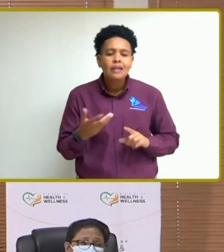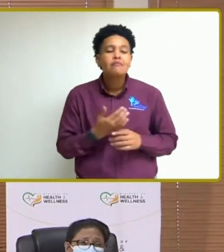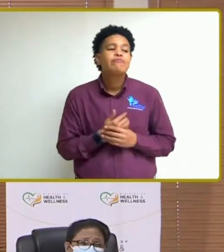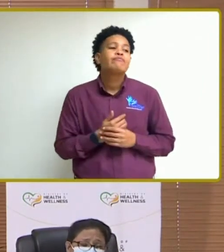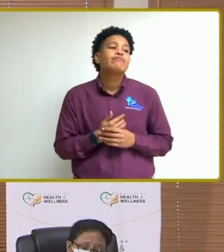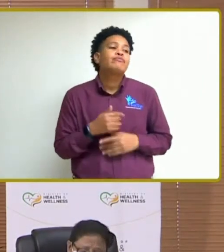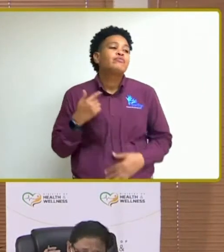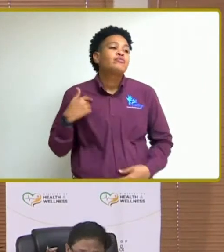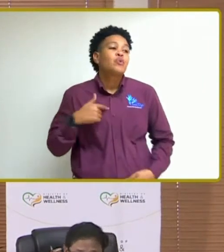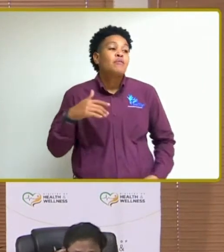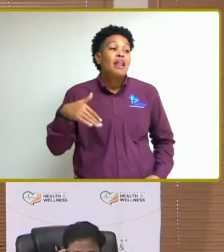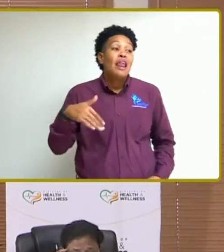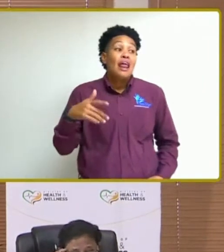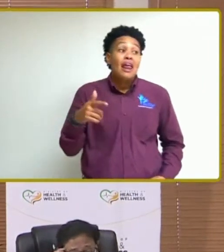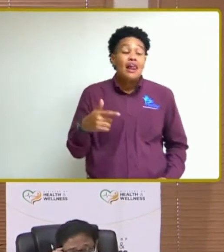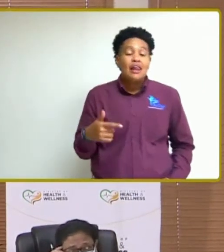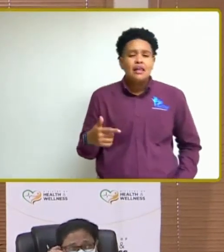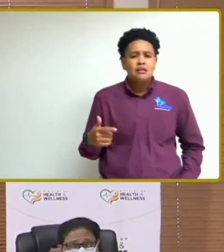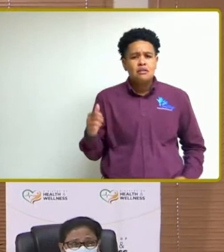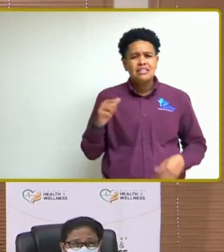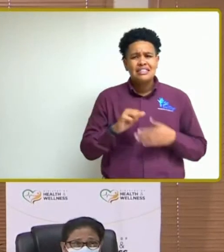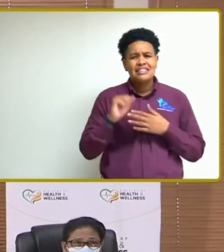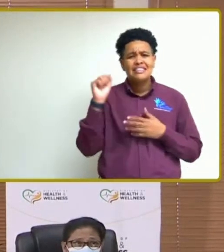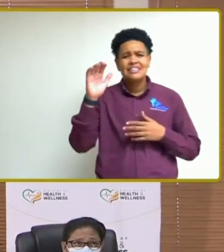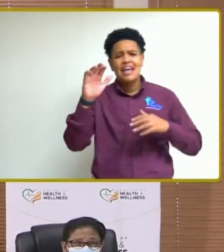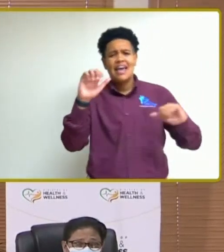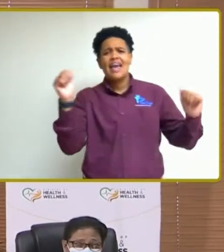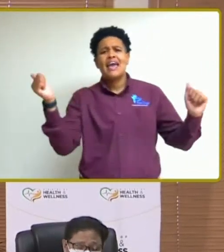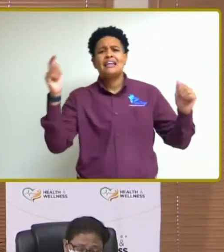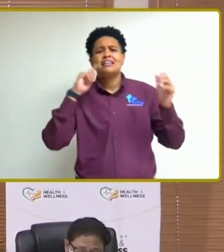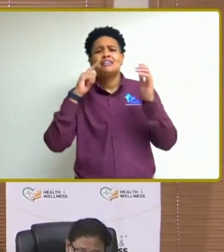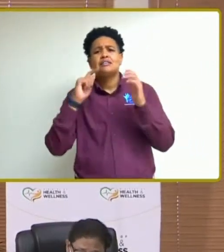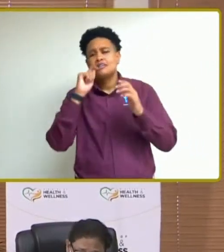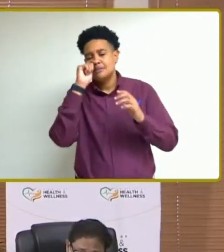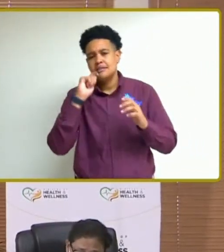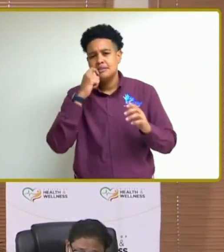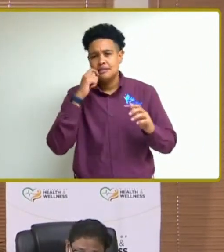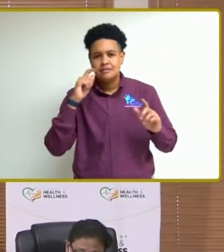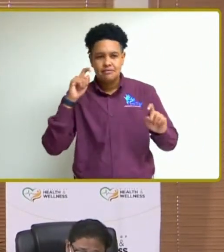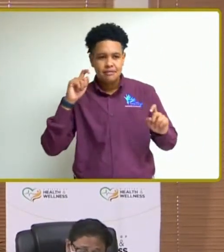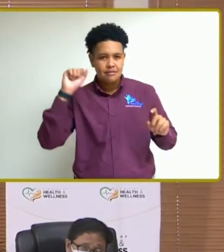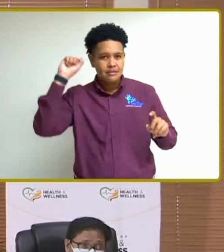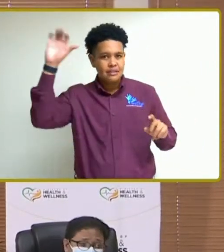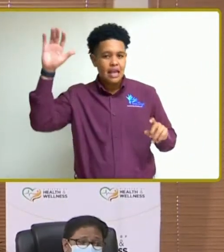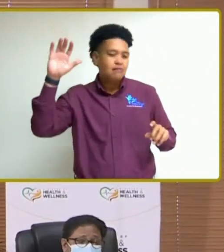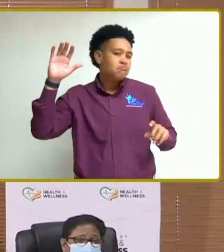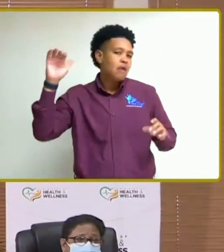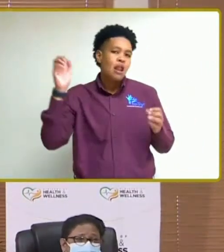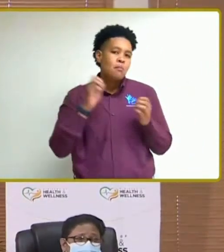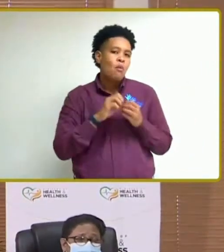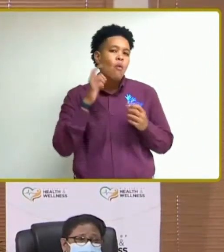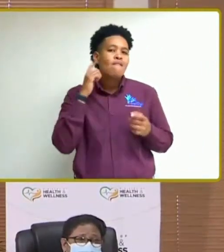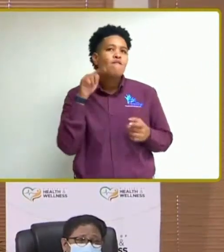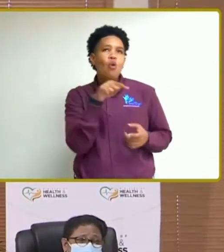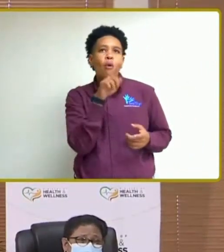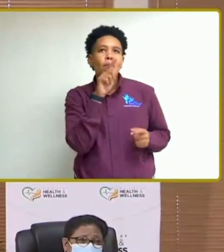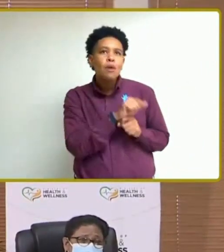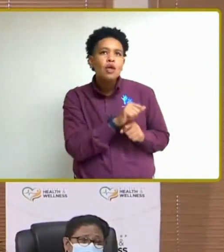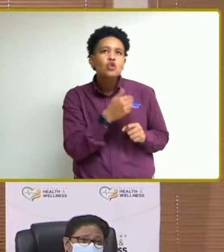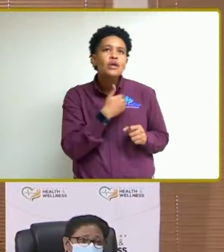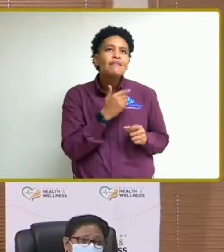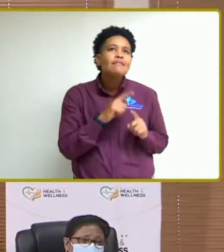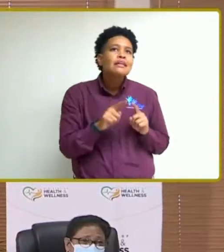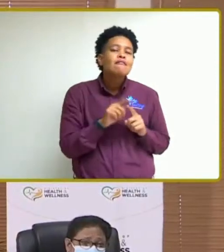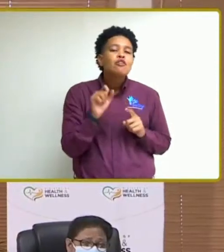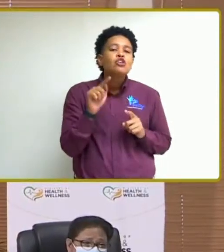we have not sent off any samples as yet. My understanding are that